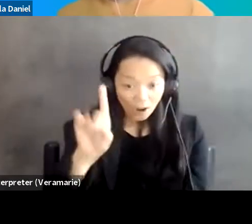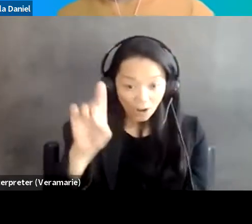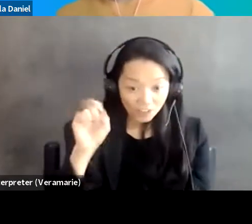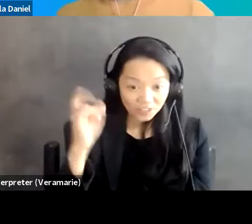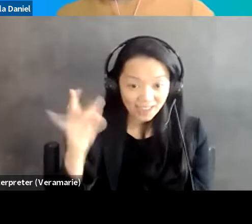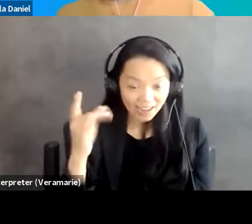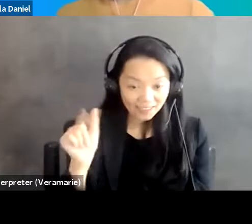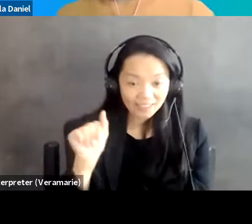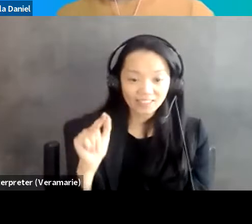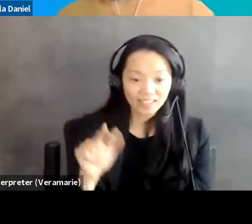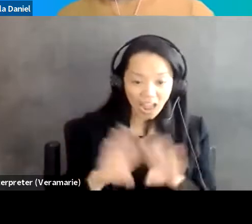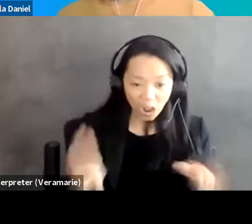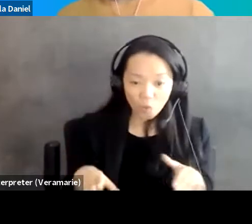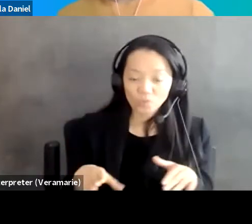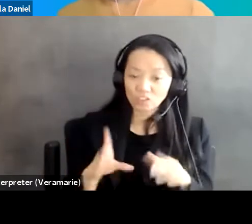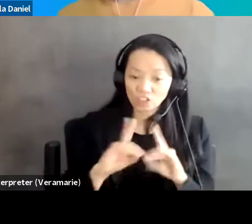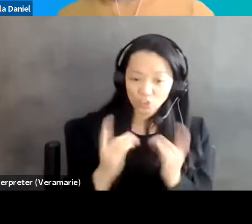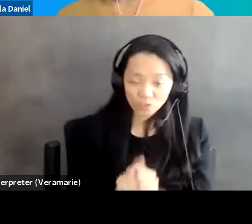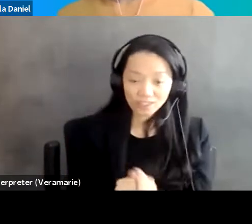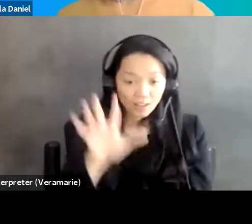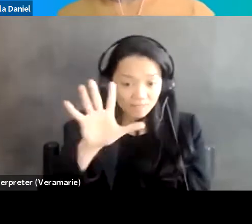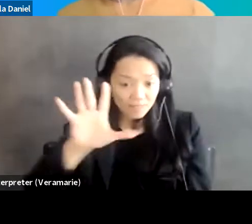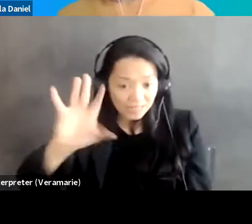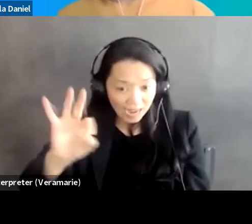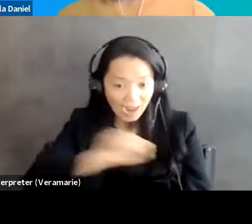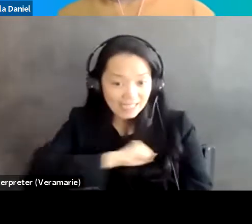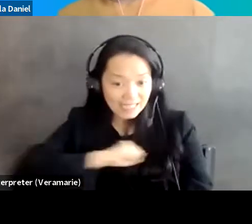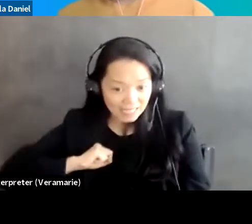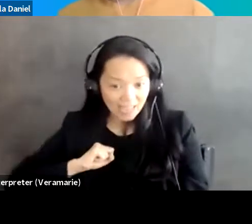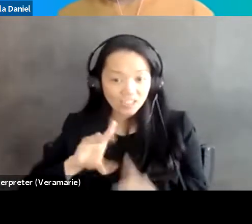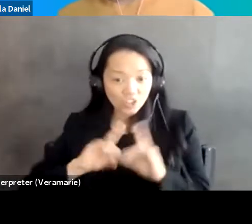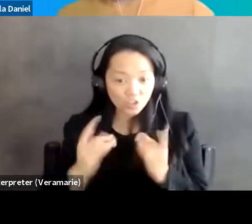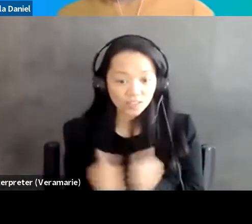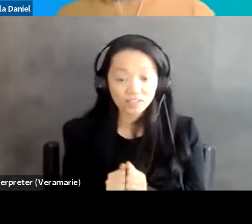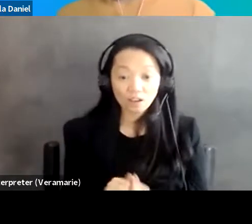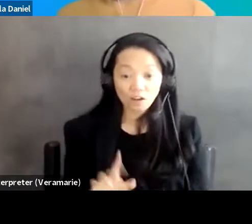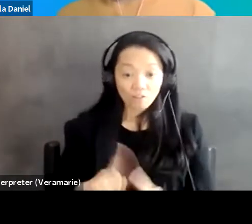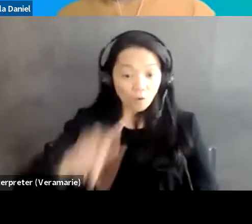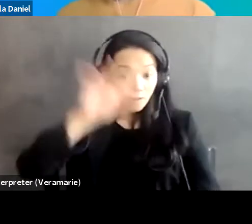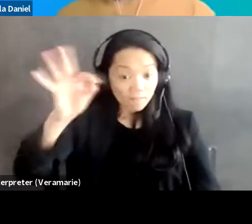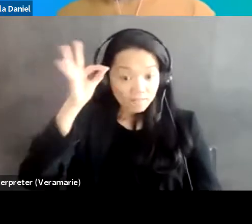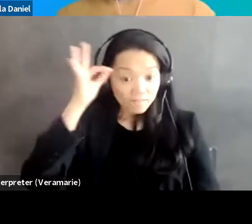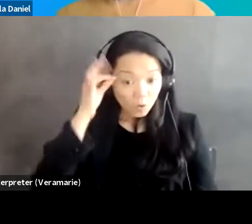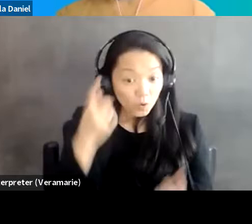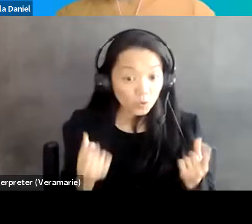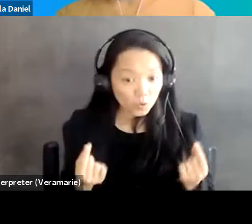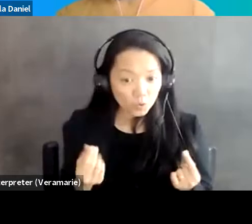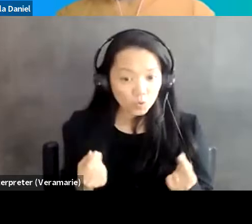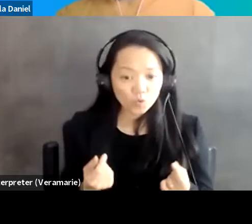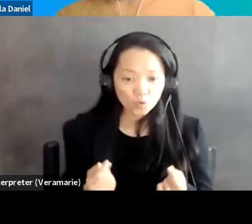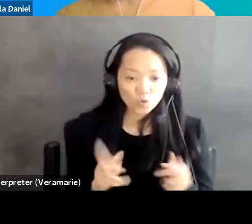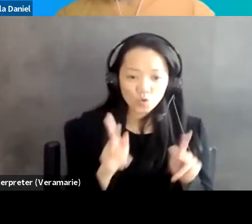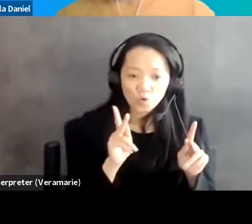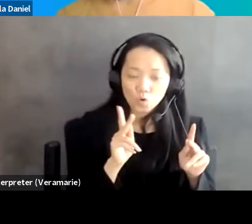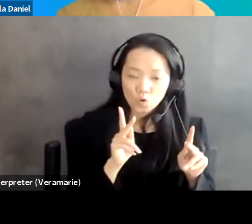Senate districts. And then for federal districts, of course, the apportionment numbers